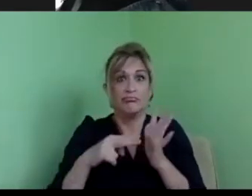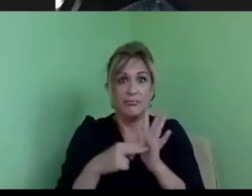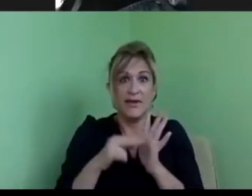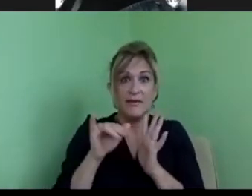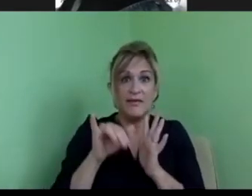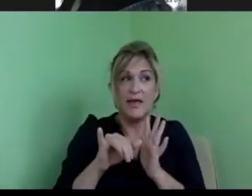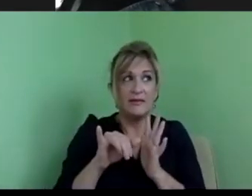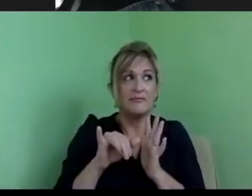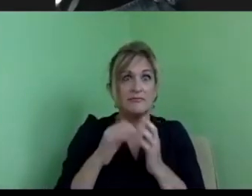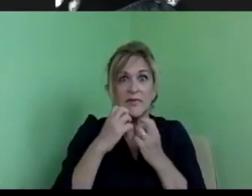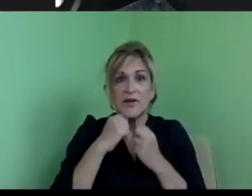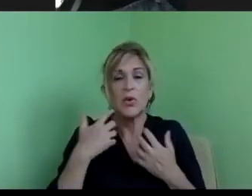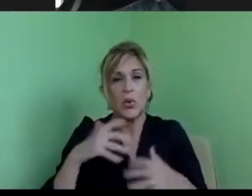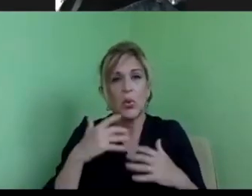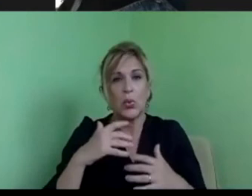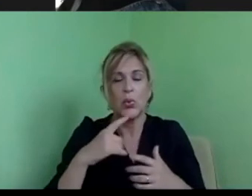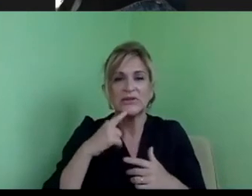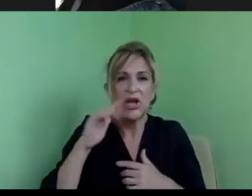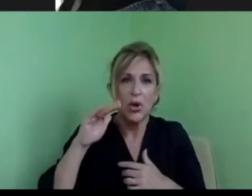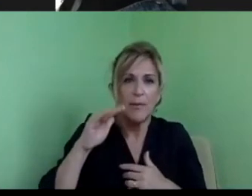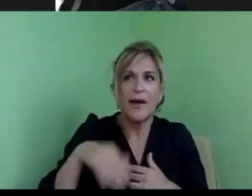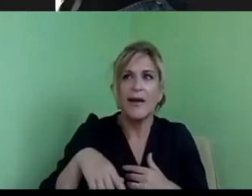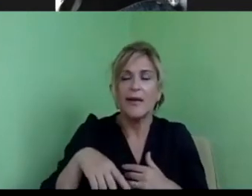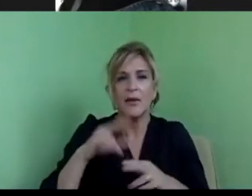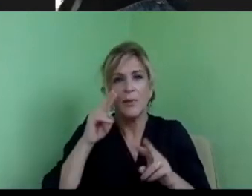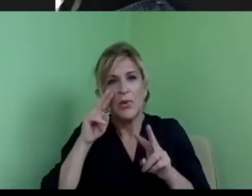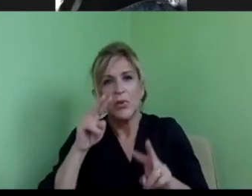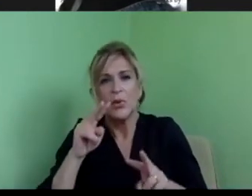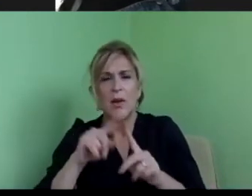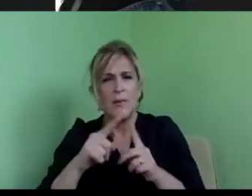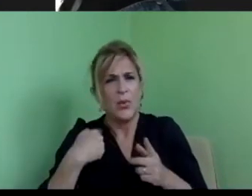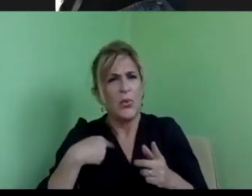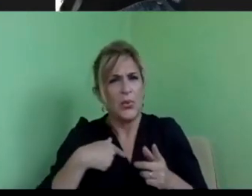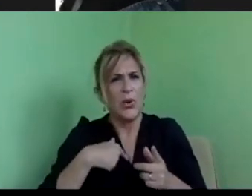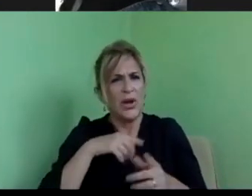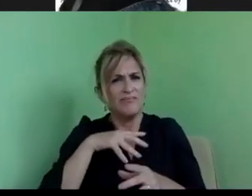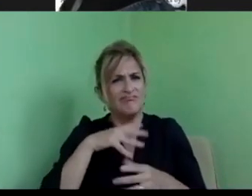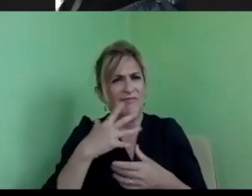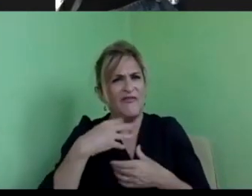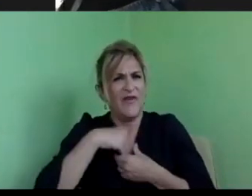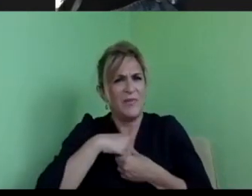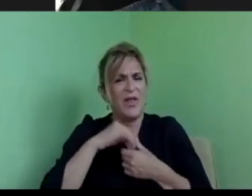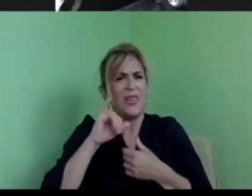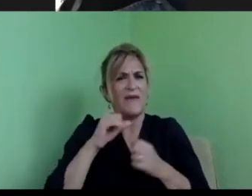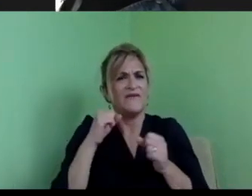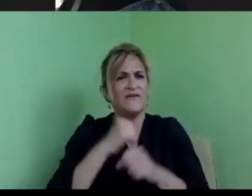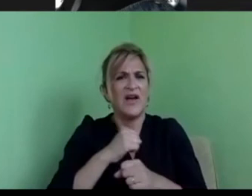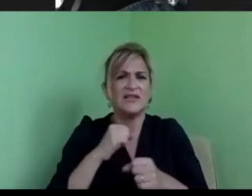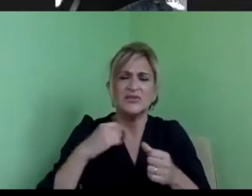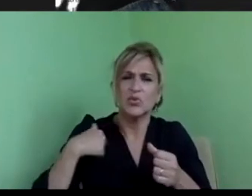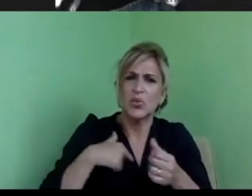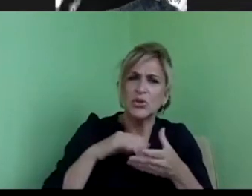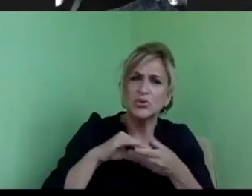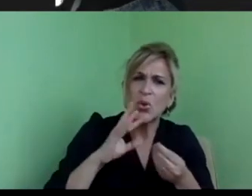a holding um but we're the very embodiment of the violences that we're talking about and the different kinds